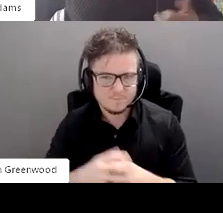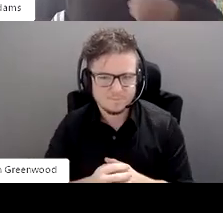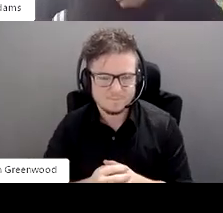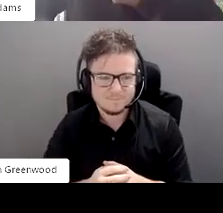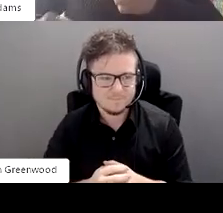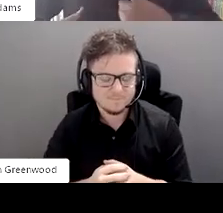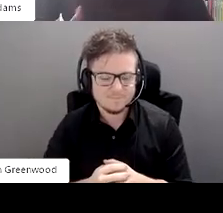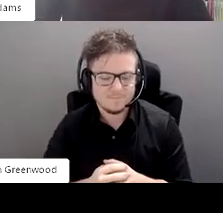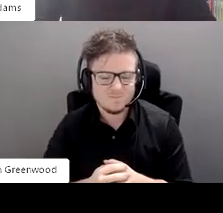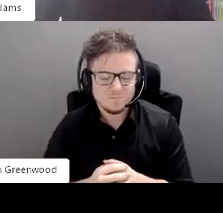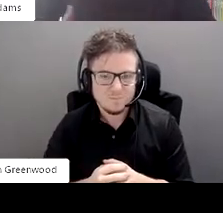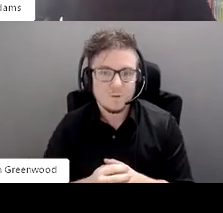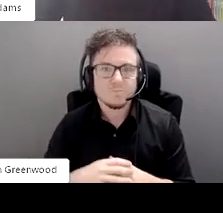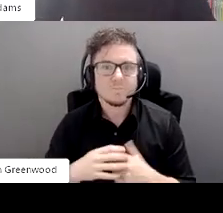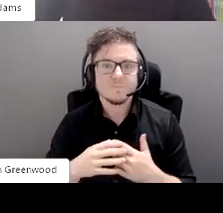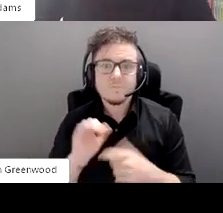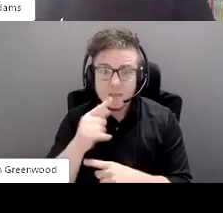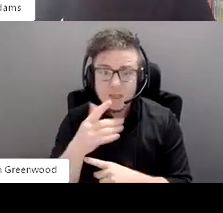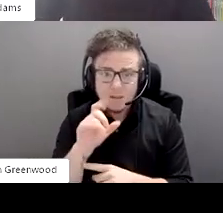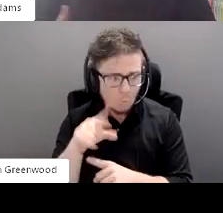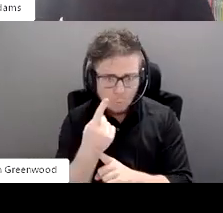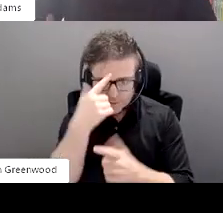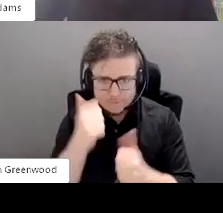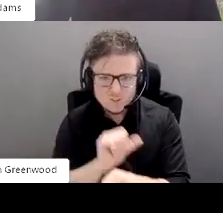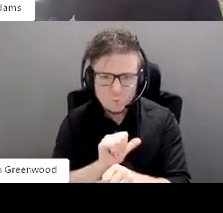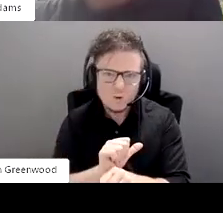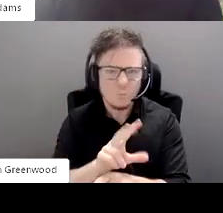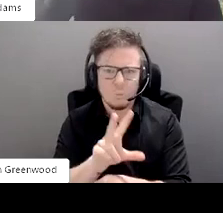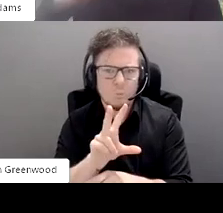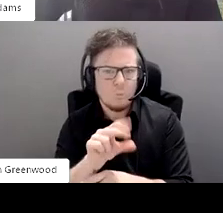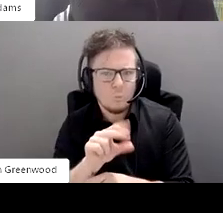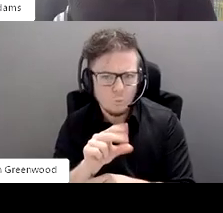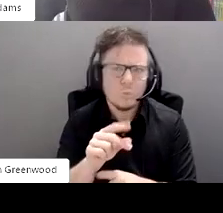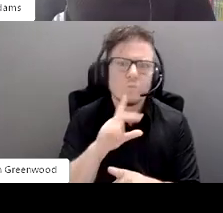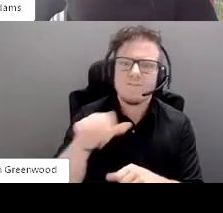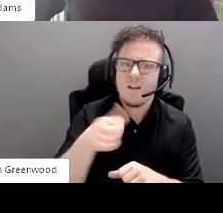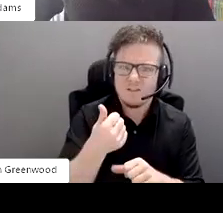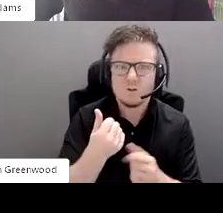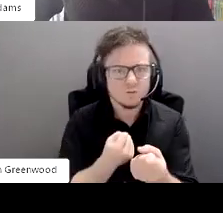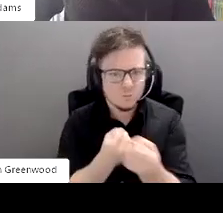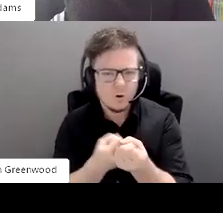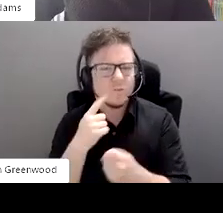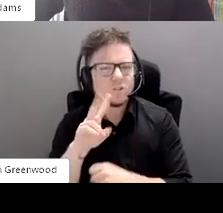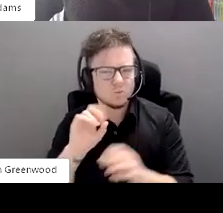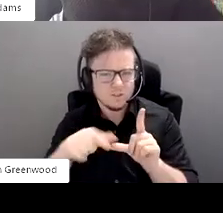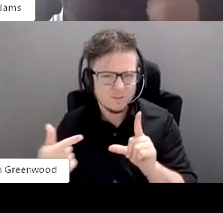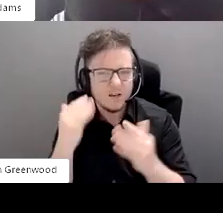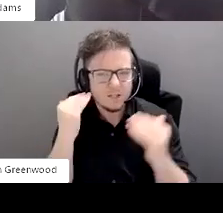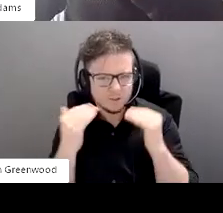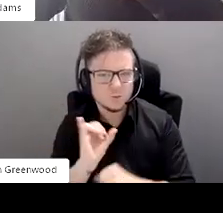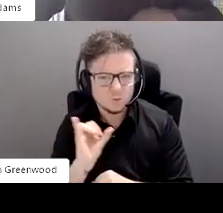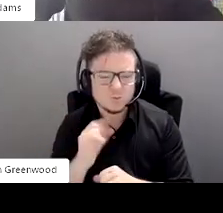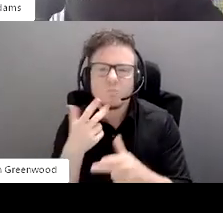And as I mentioned, Egale does more than just dementia work when we talk about supporting to us for older adults. So I just wanted to cover briefly what that could look